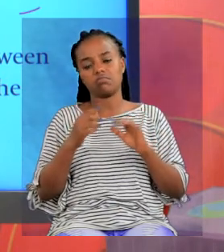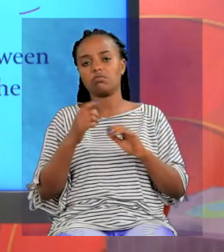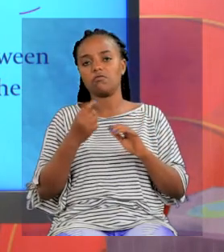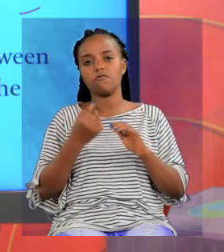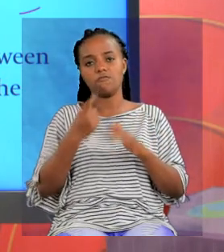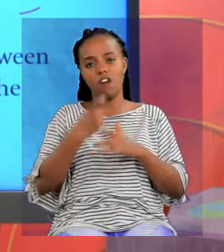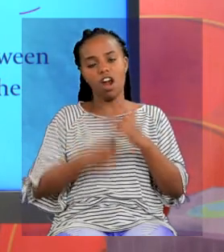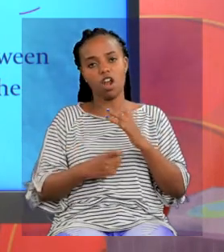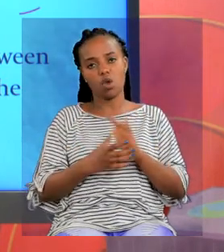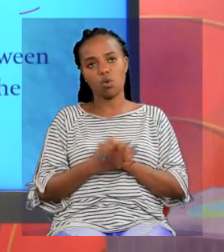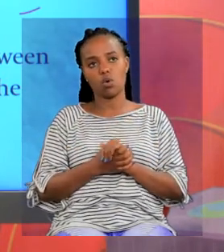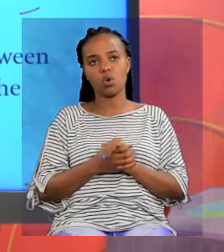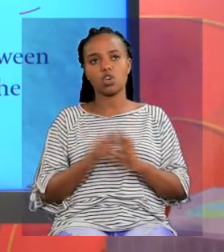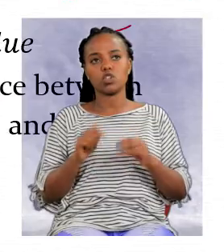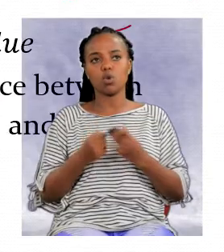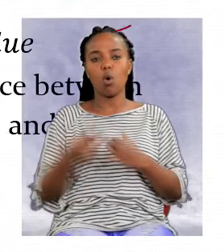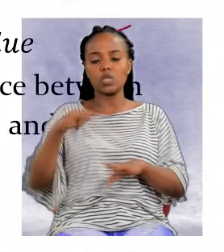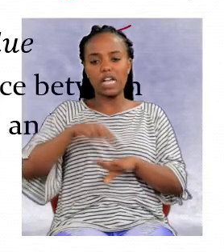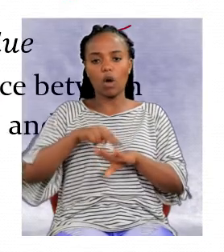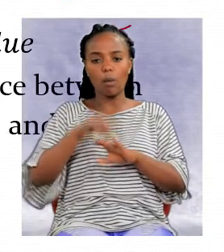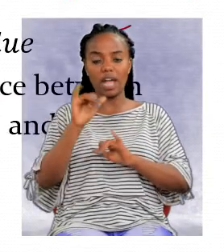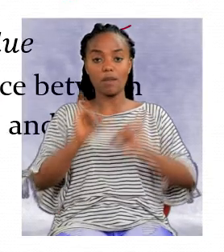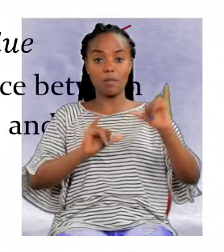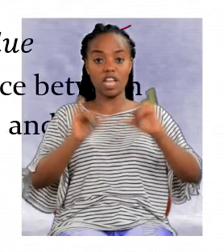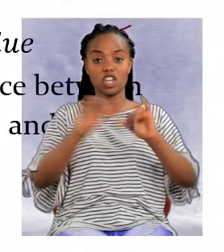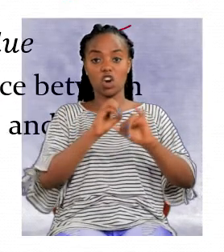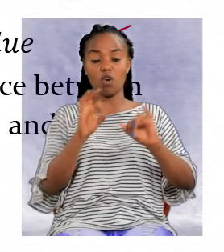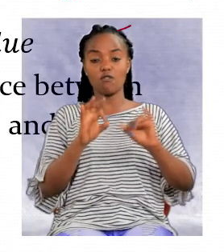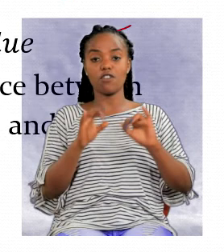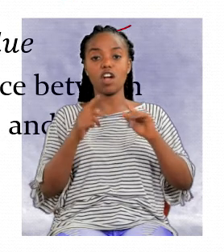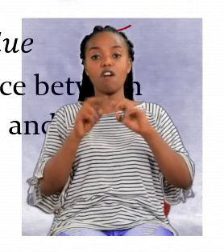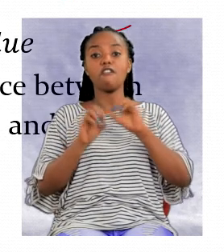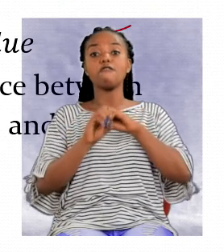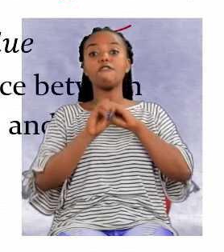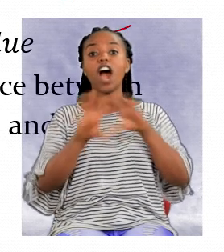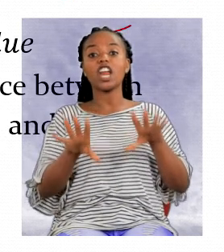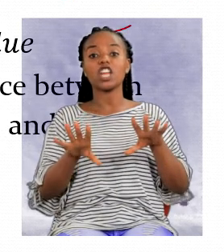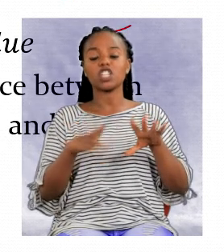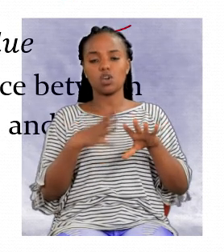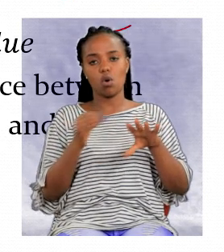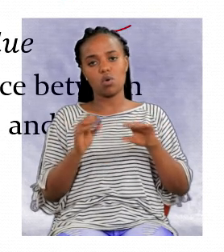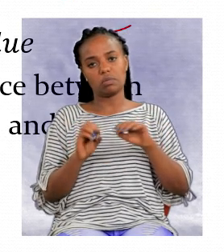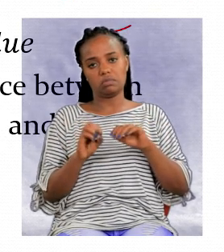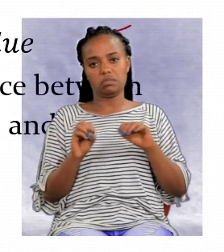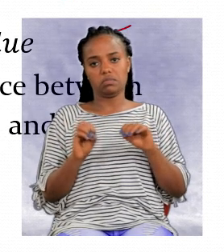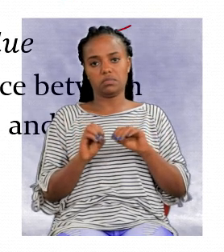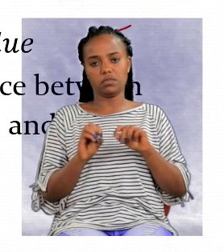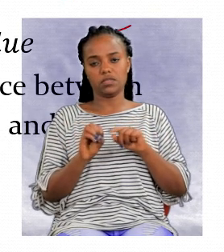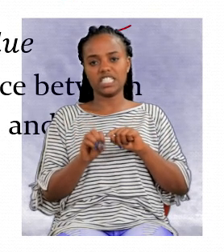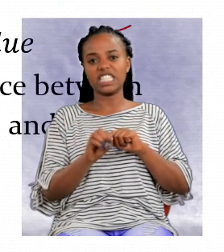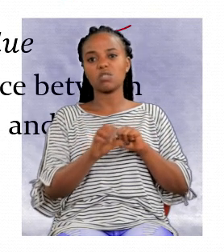So the common measures of variation or dispersion of data are